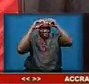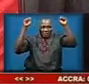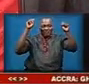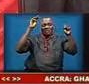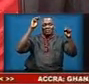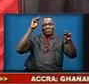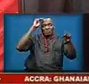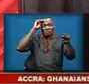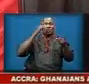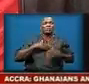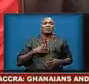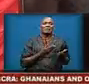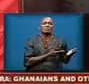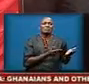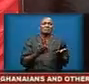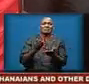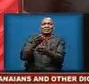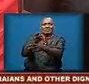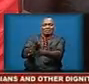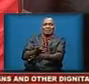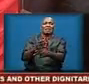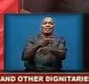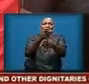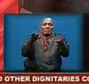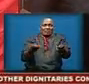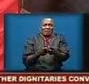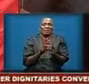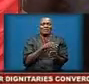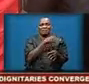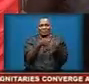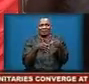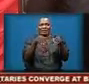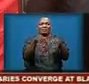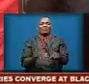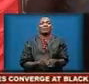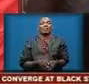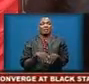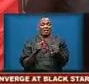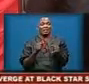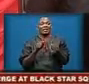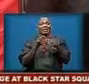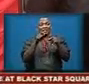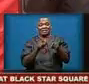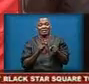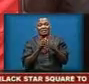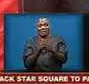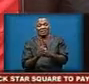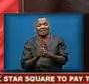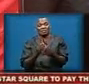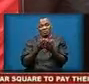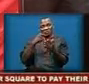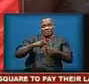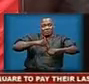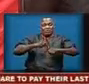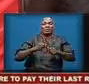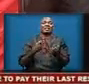Atta Mills being conveyed to the Black Star Square for the final funeral rites. As the Commander-in-Chief of the Ghana Armed Forces, the